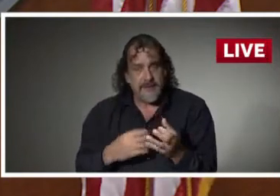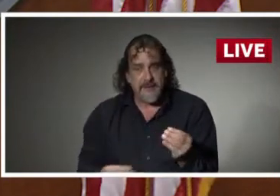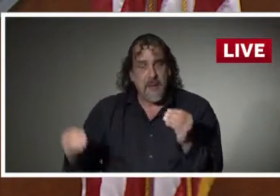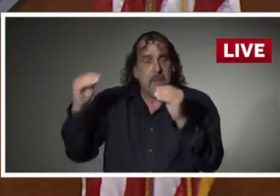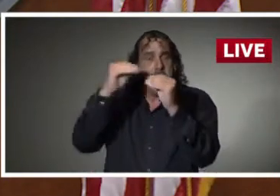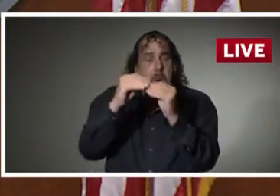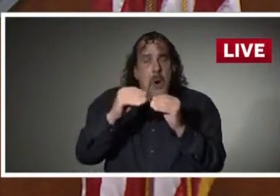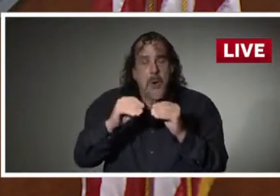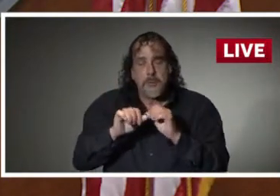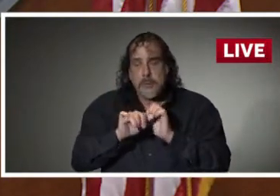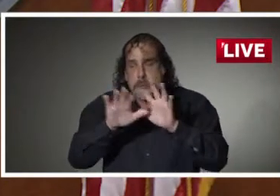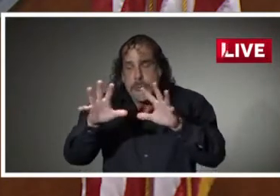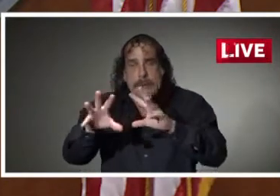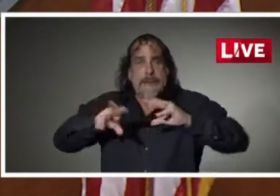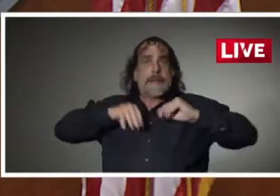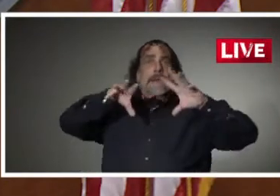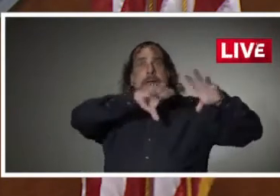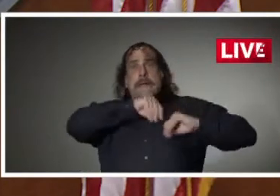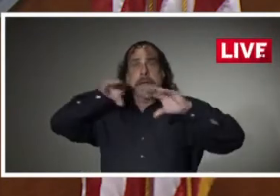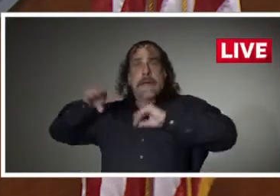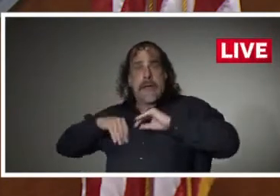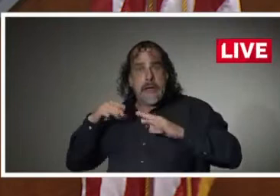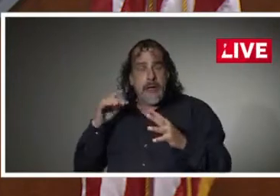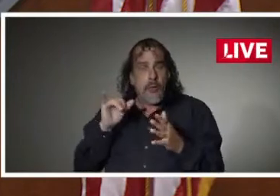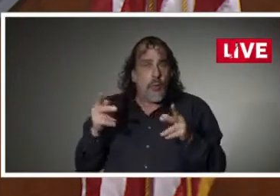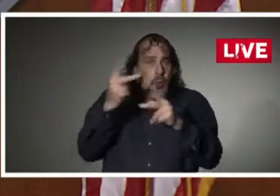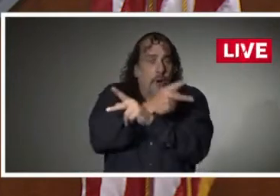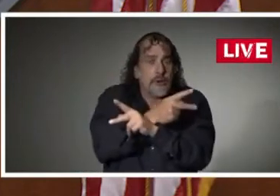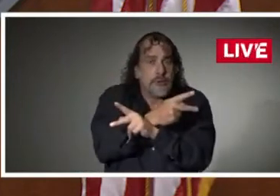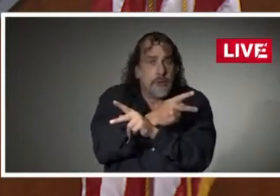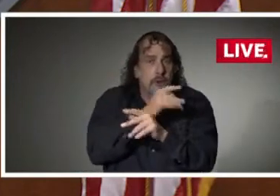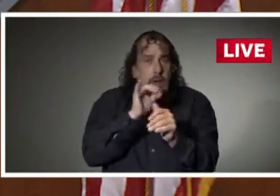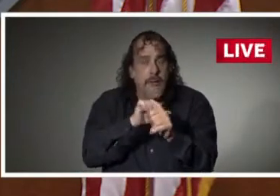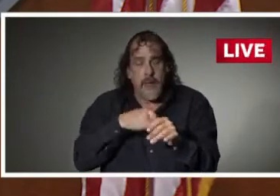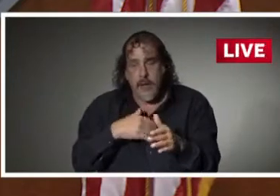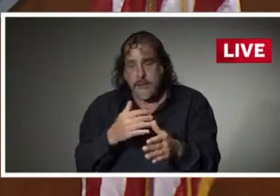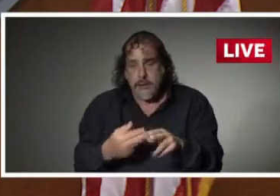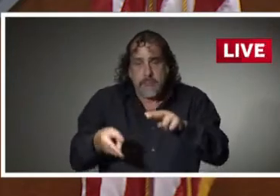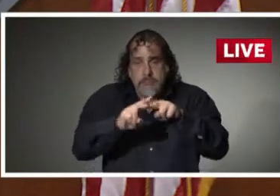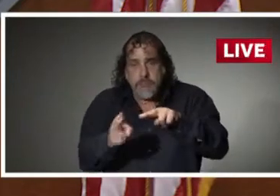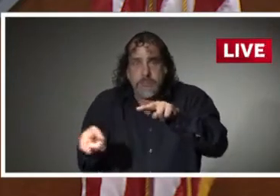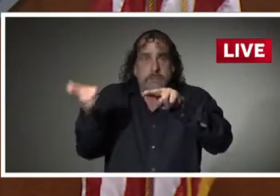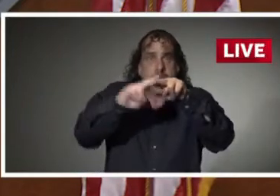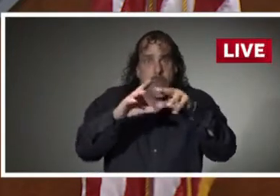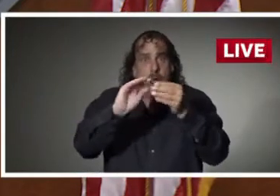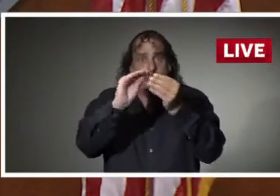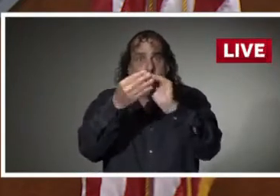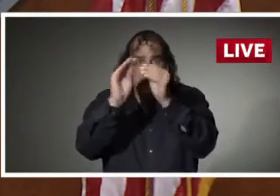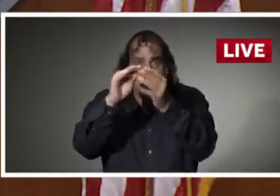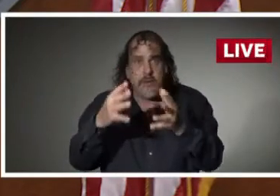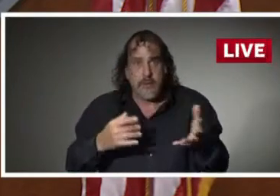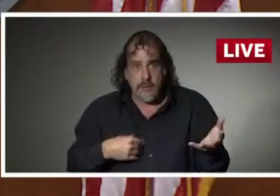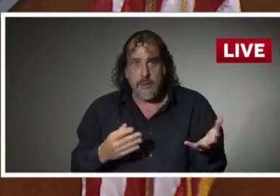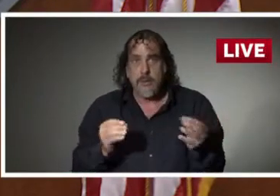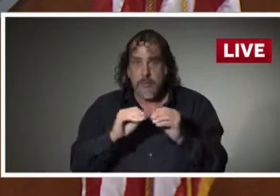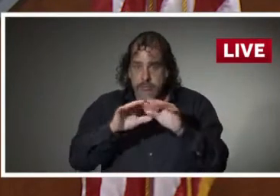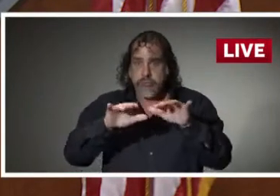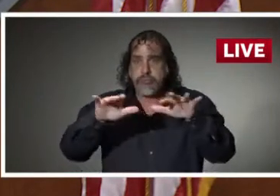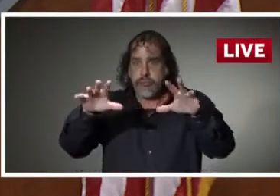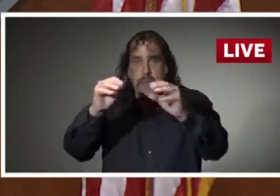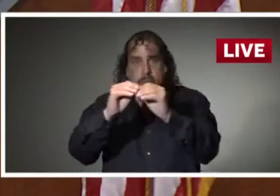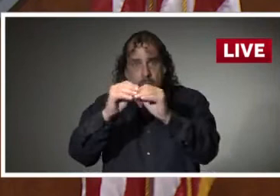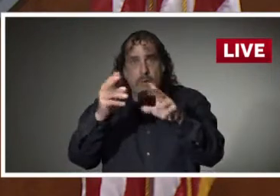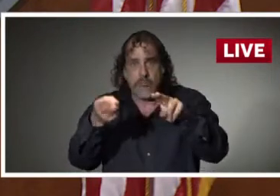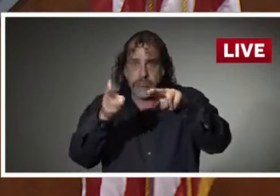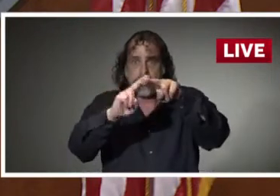contagious than what we've seen in the past, and that's helping lead to more and more cases, but we've got to adhere to it.